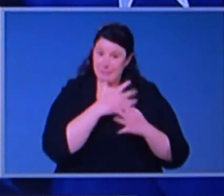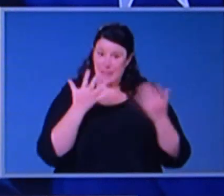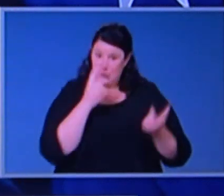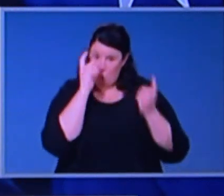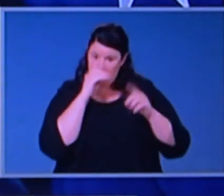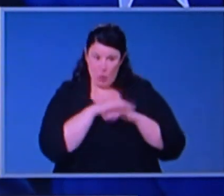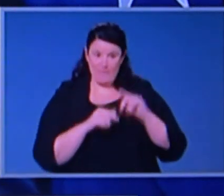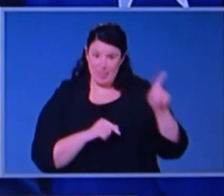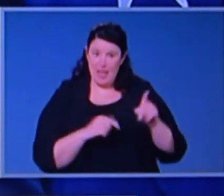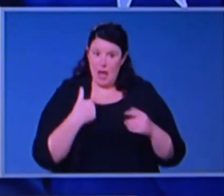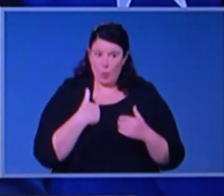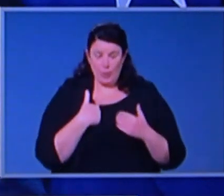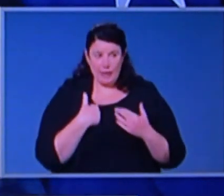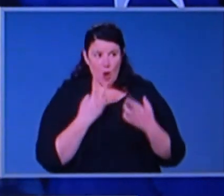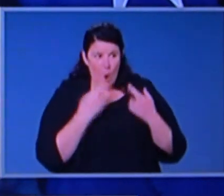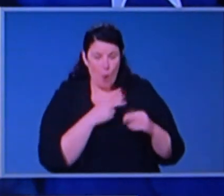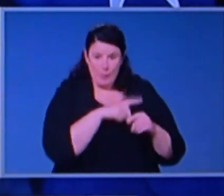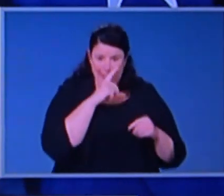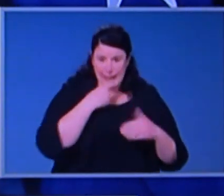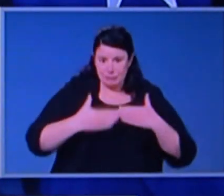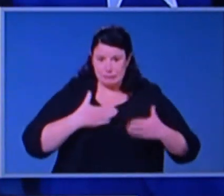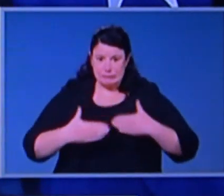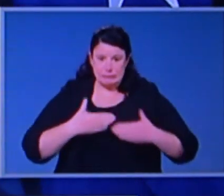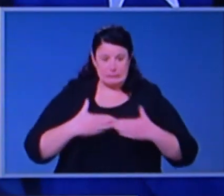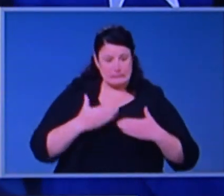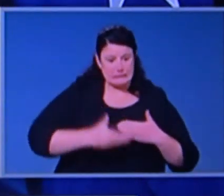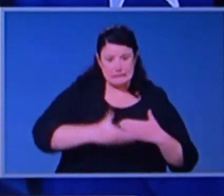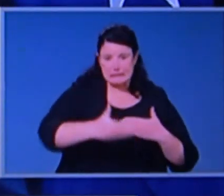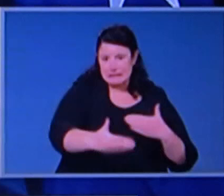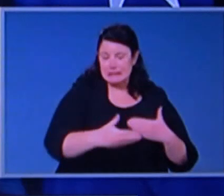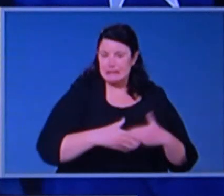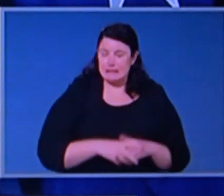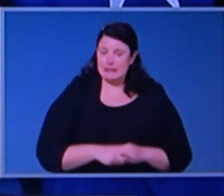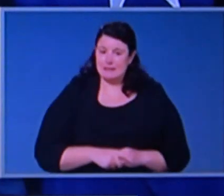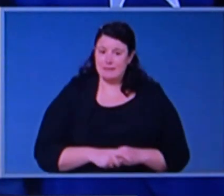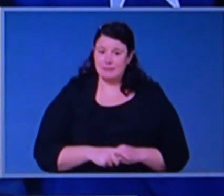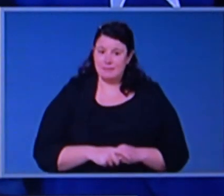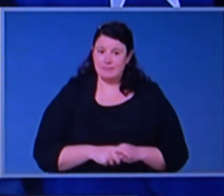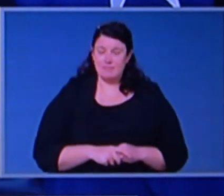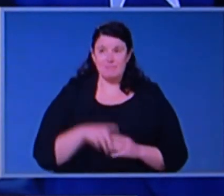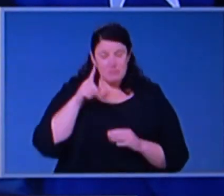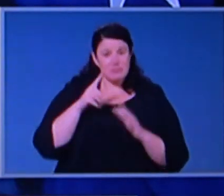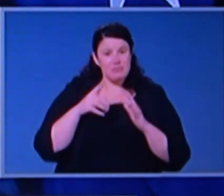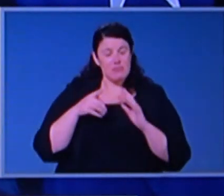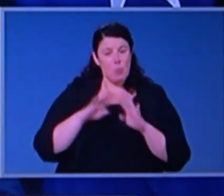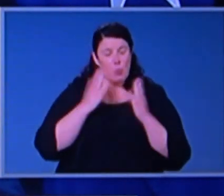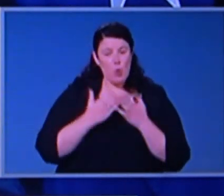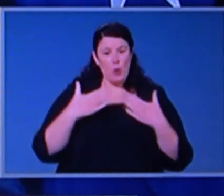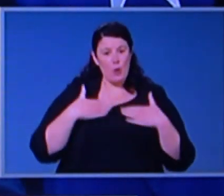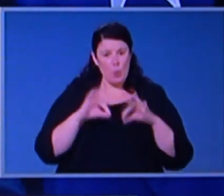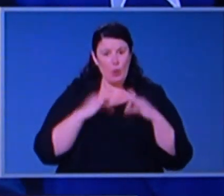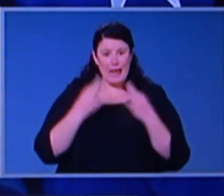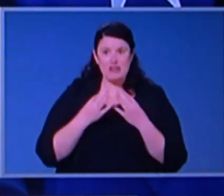can to and the great challenge that he has there. The WHO is an important partner on the ground, and that's understood